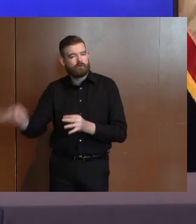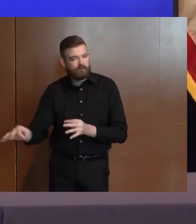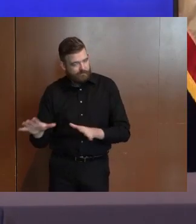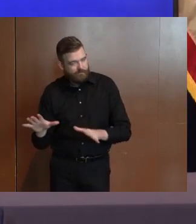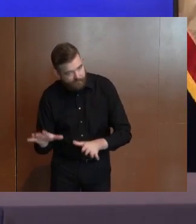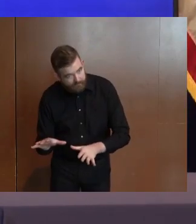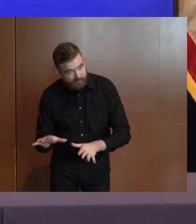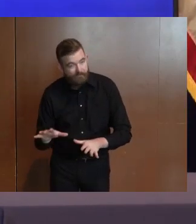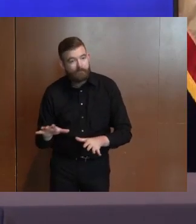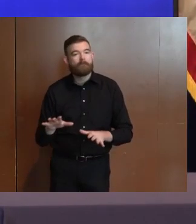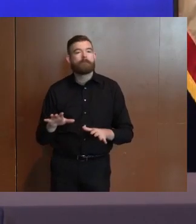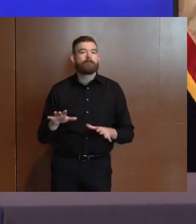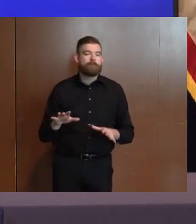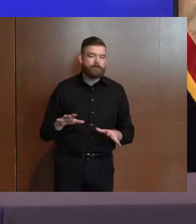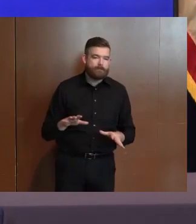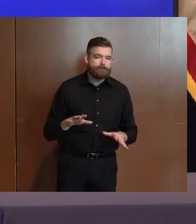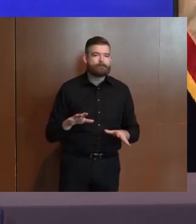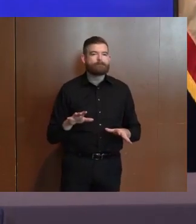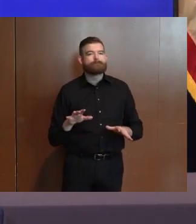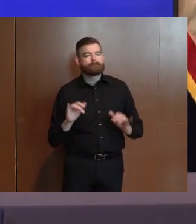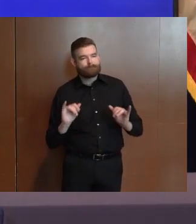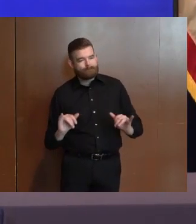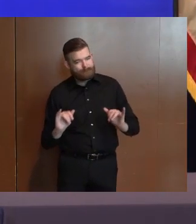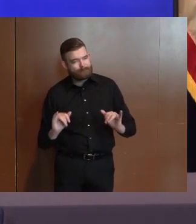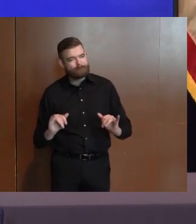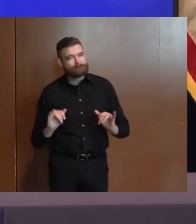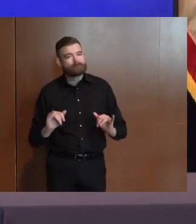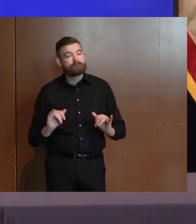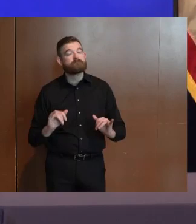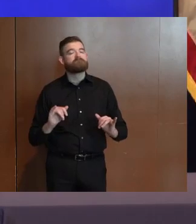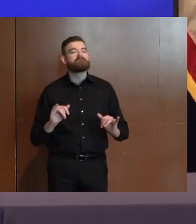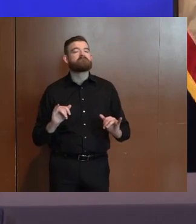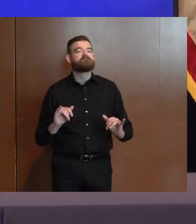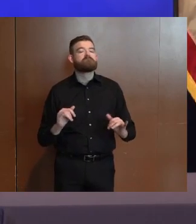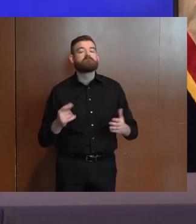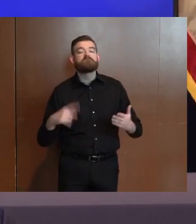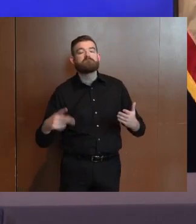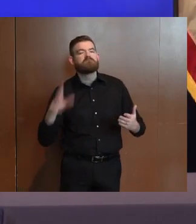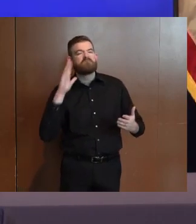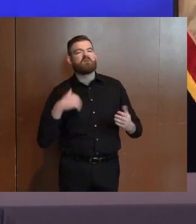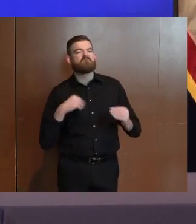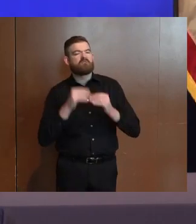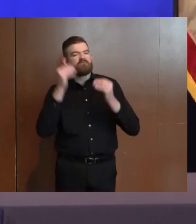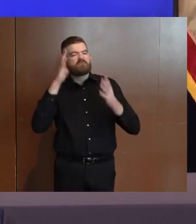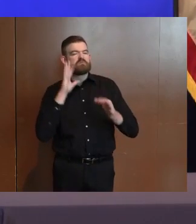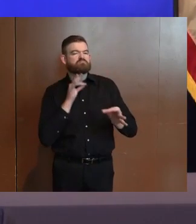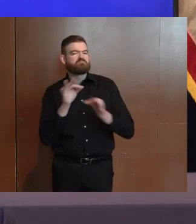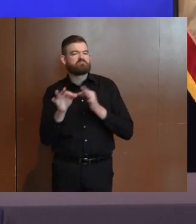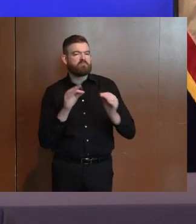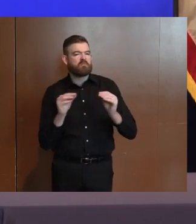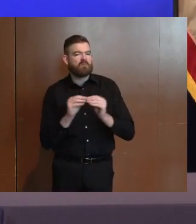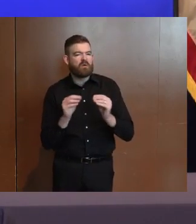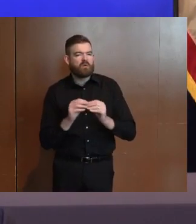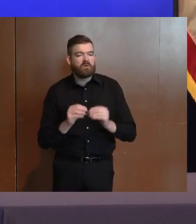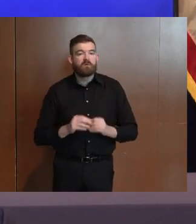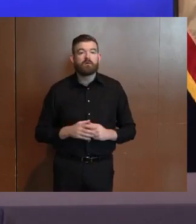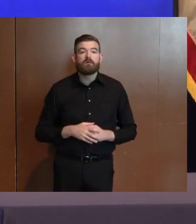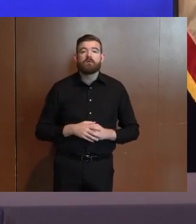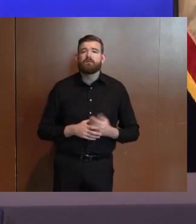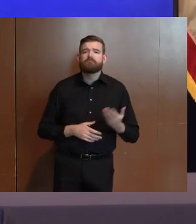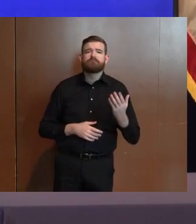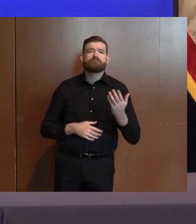we'll be able to come back to you over the course of the next week or so. Yes, you've not heard from any specific department or agency, though. Oh my God,